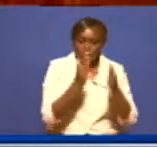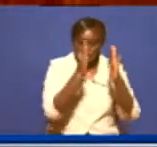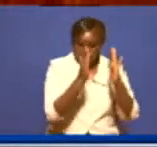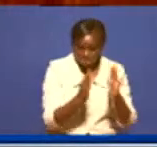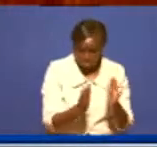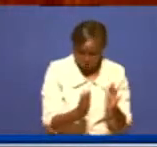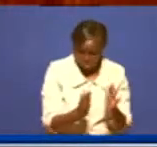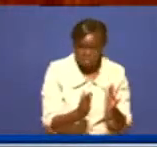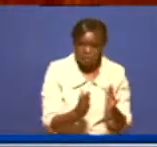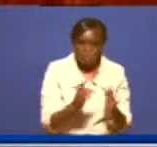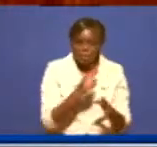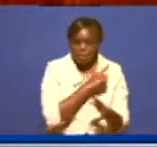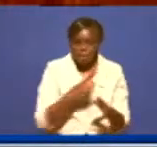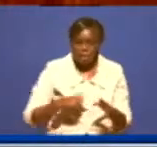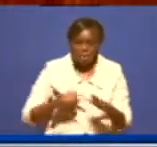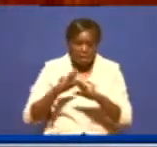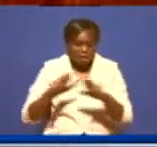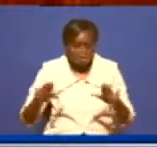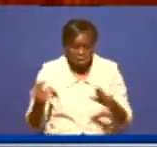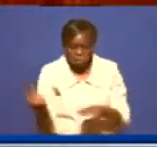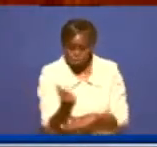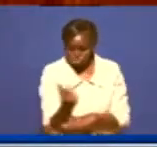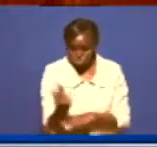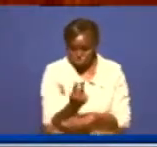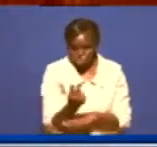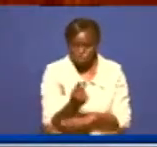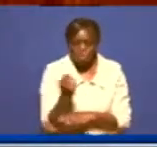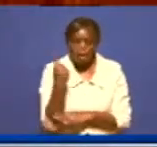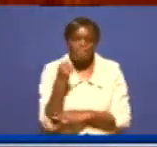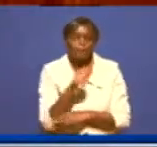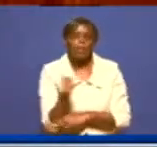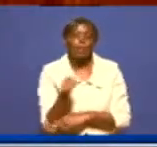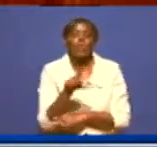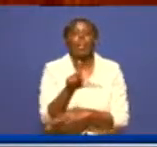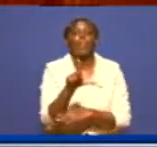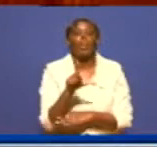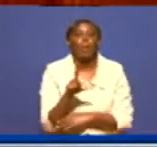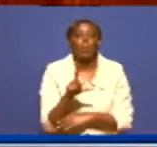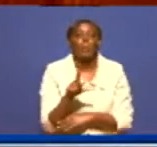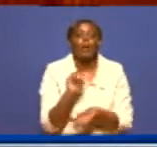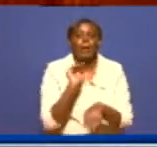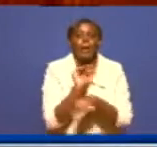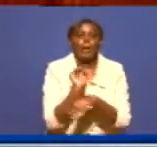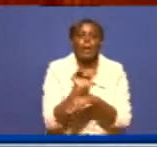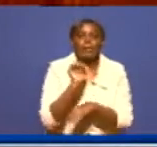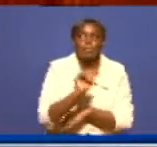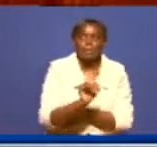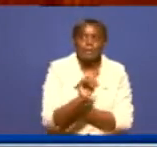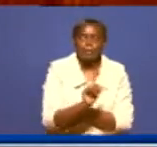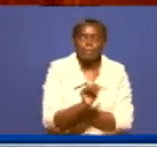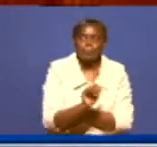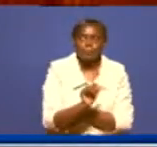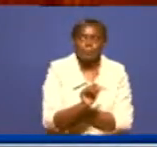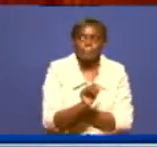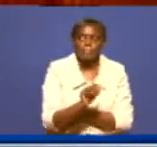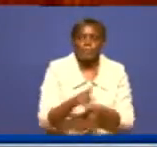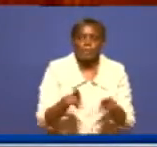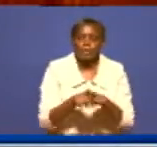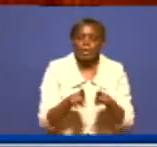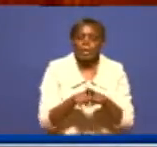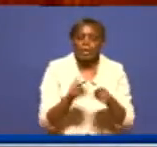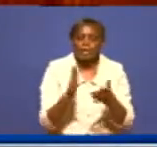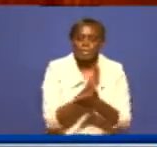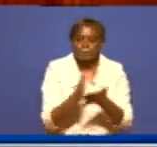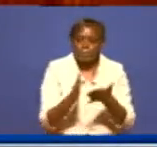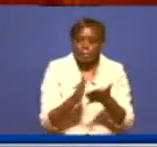landlords must remember, must be alive to. And I would really request that as part of